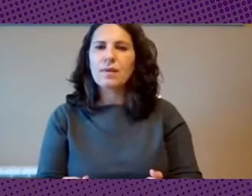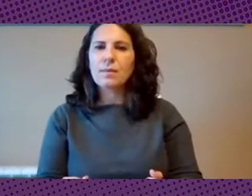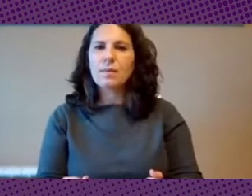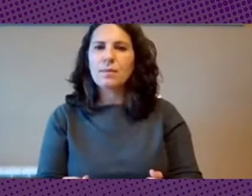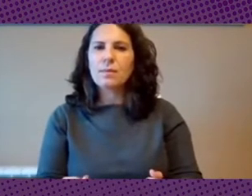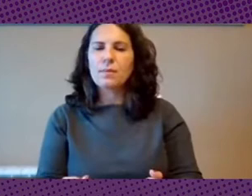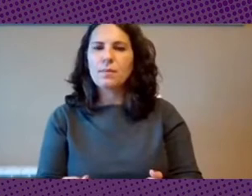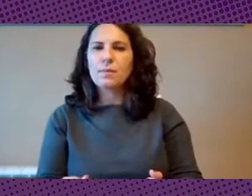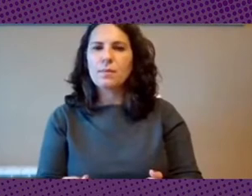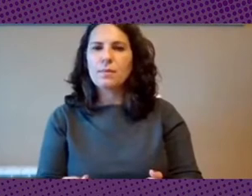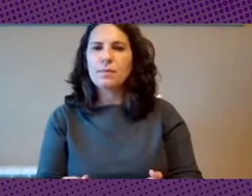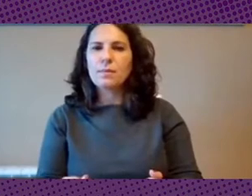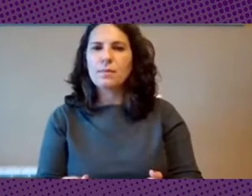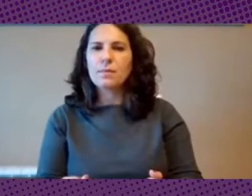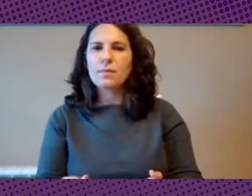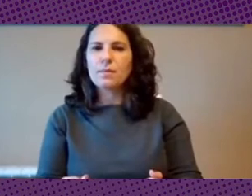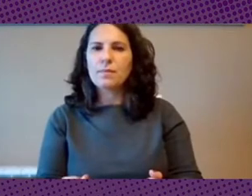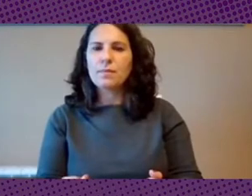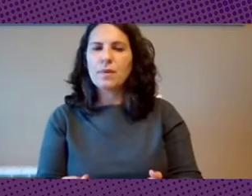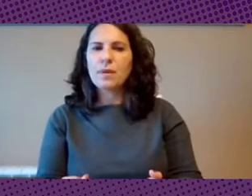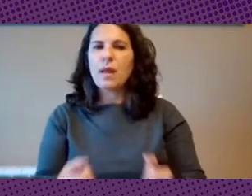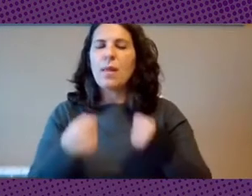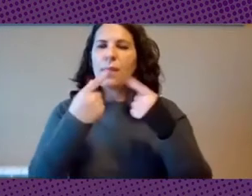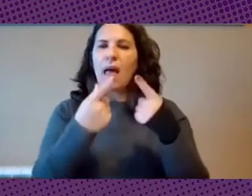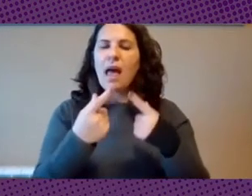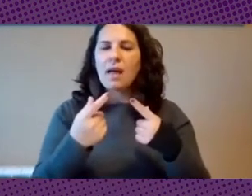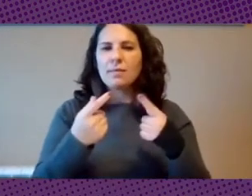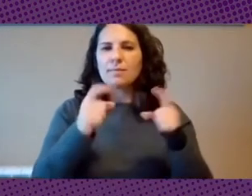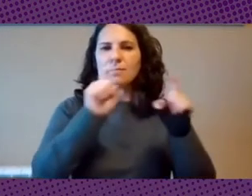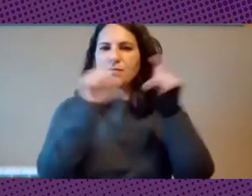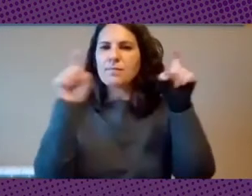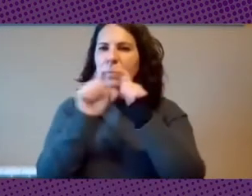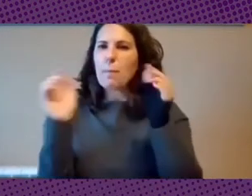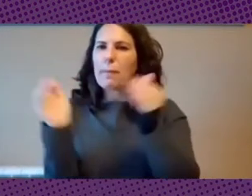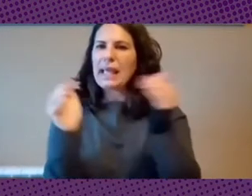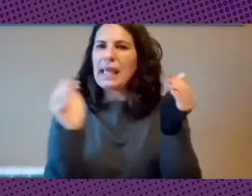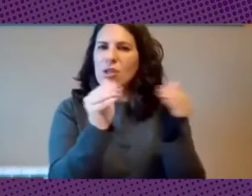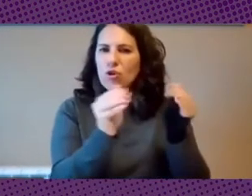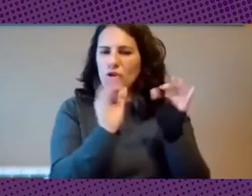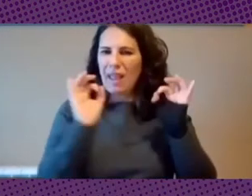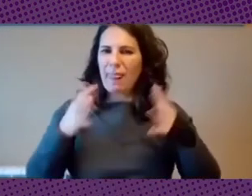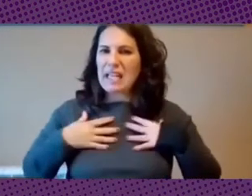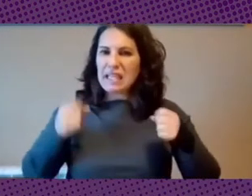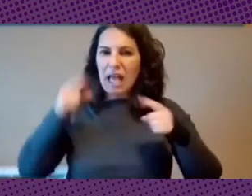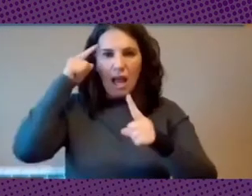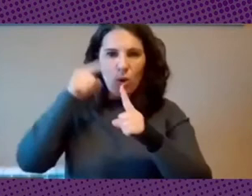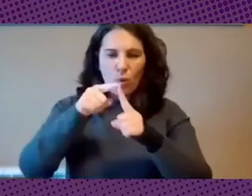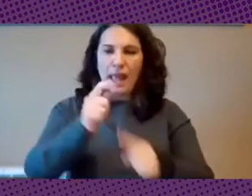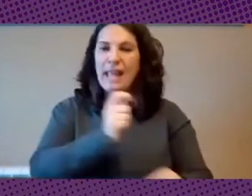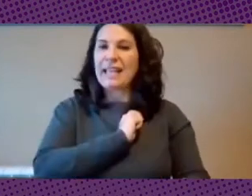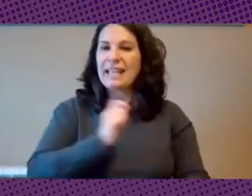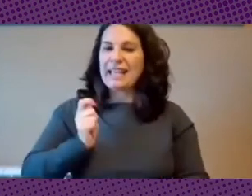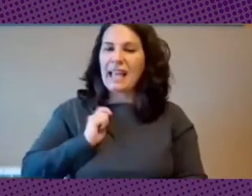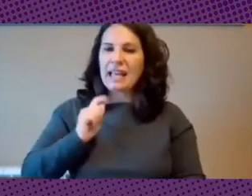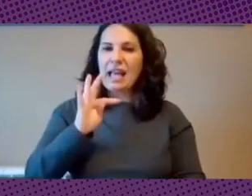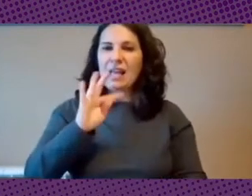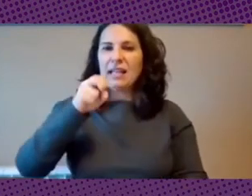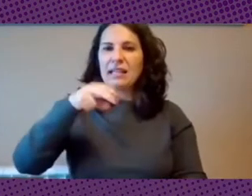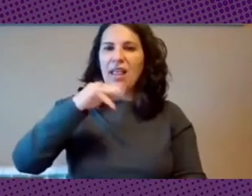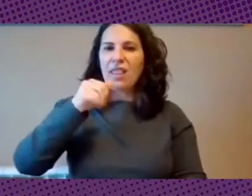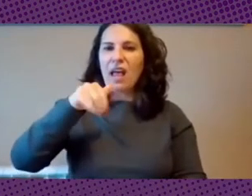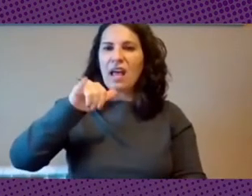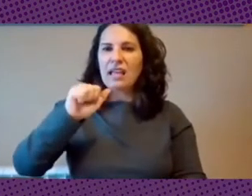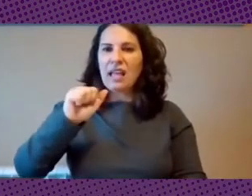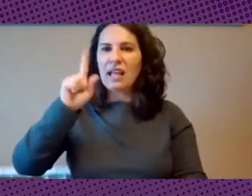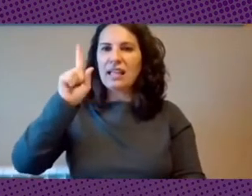in various countries, including Kenya and Tanzania and Nigeria. And on the demand side, it provides